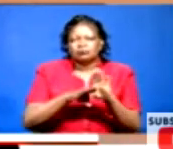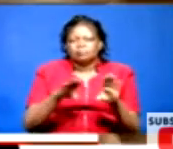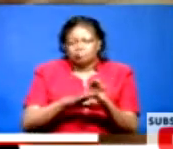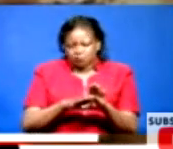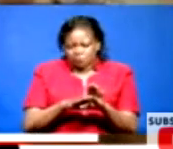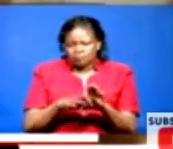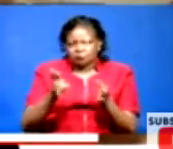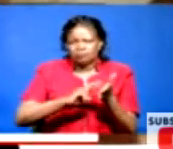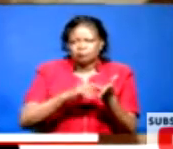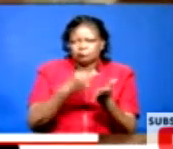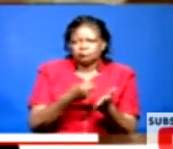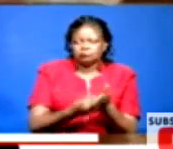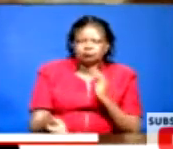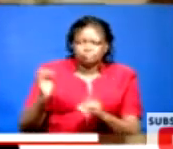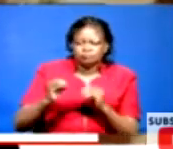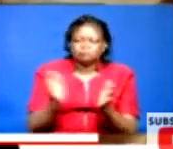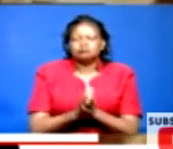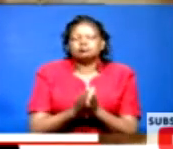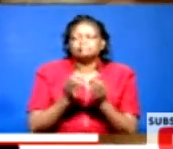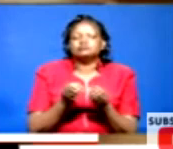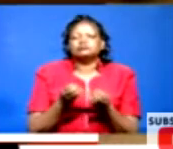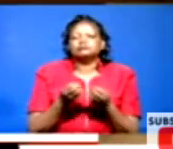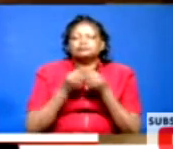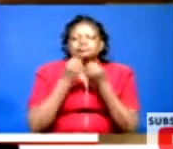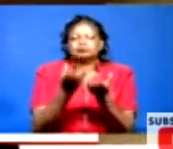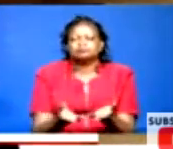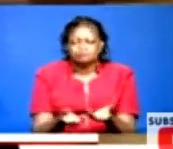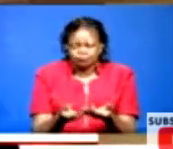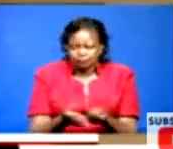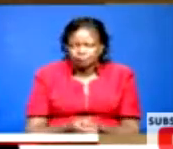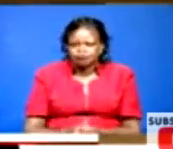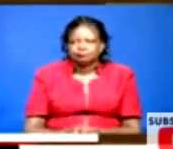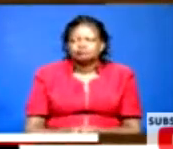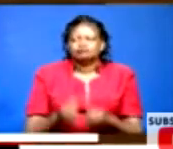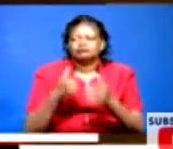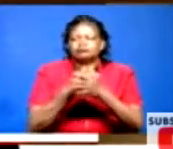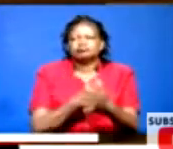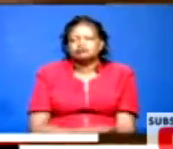fee, contributions, and donations. The allocation funds for the financial year